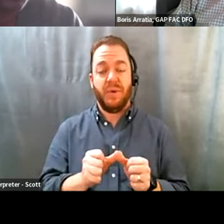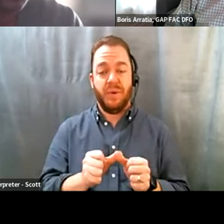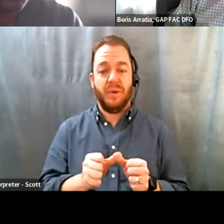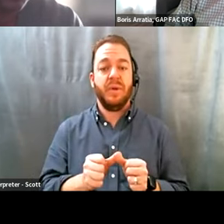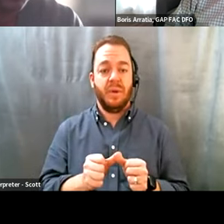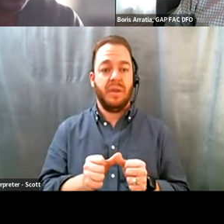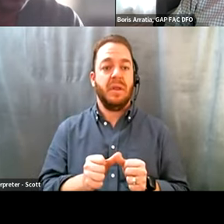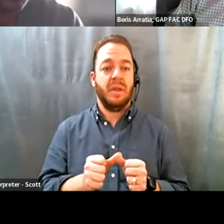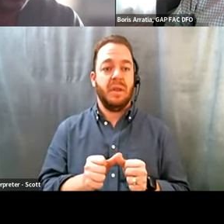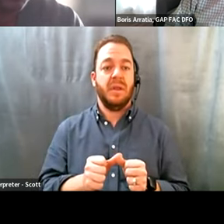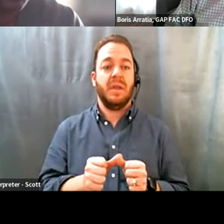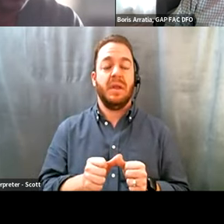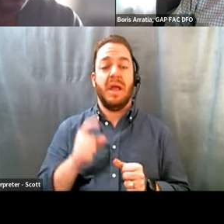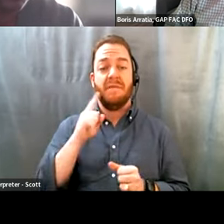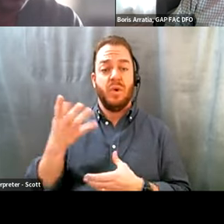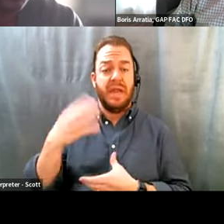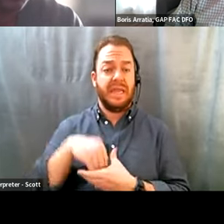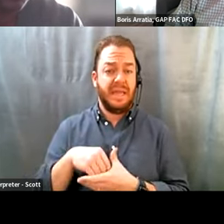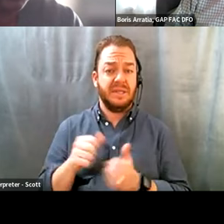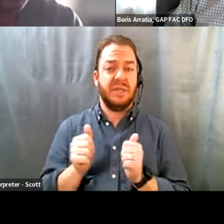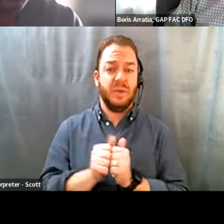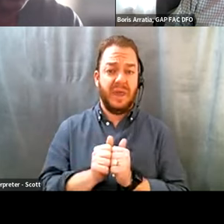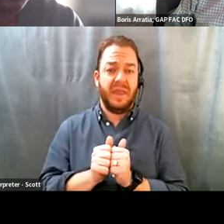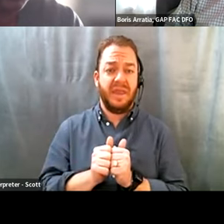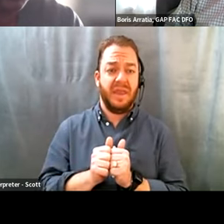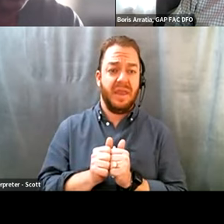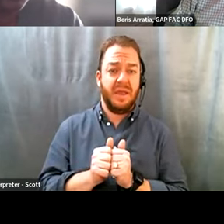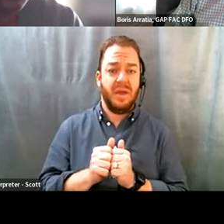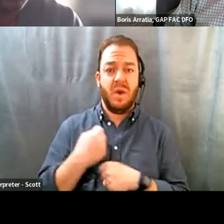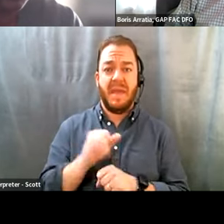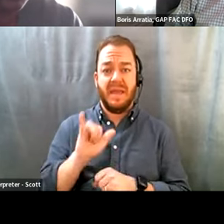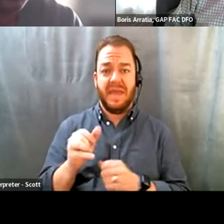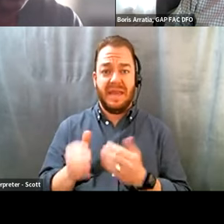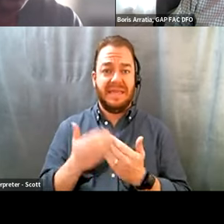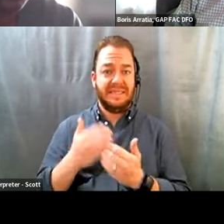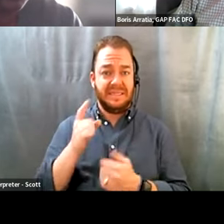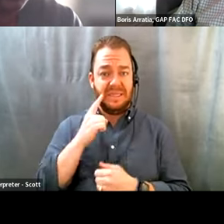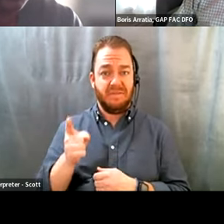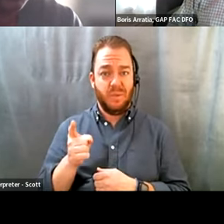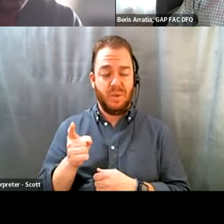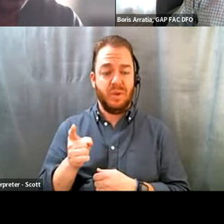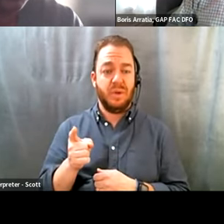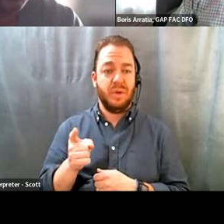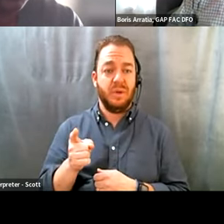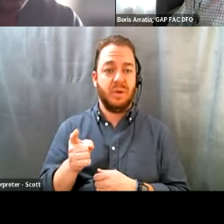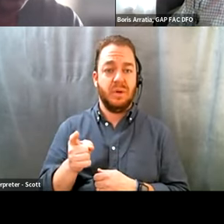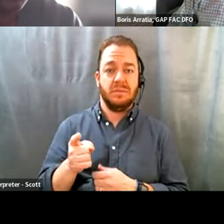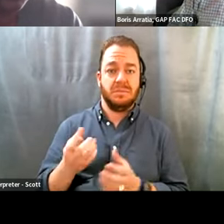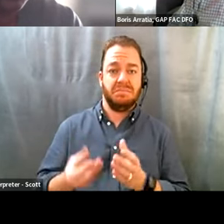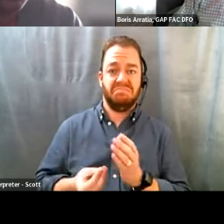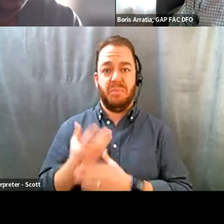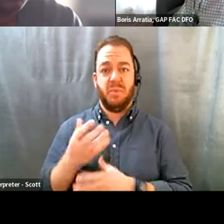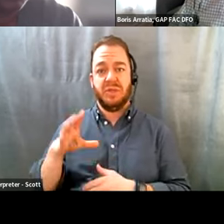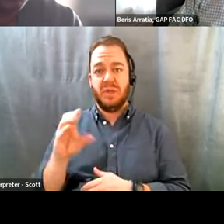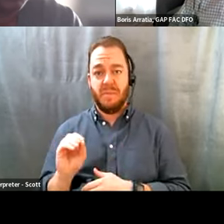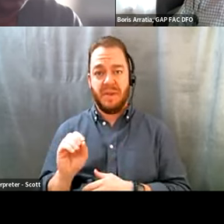And as far as engaging with then or making that easier for these early stage companies